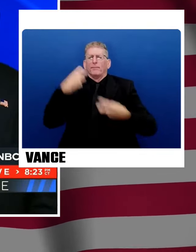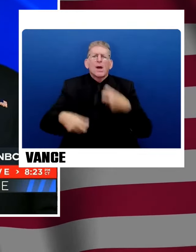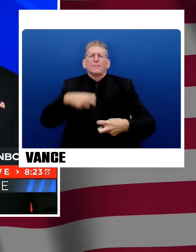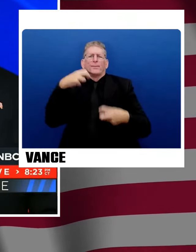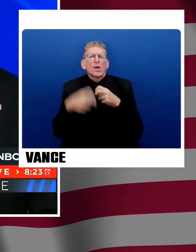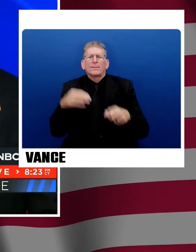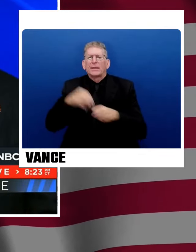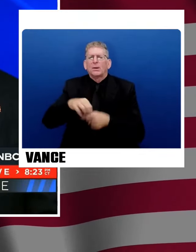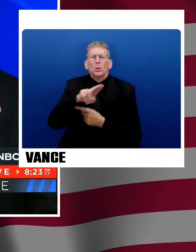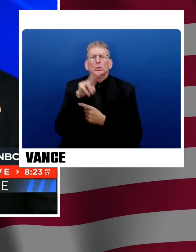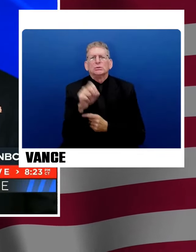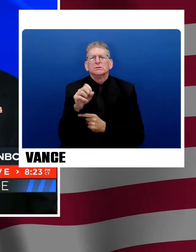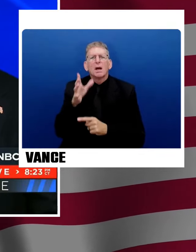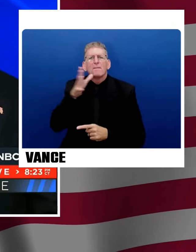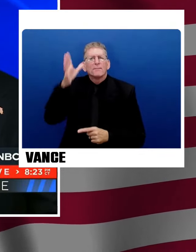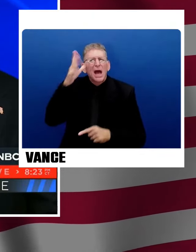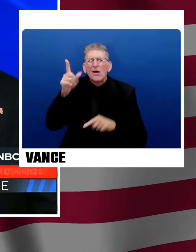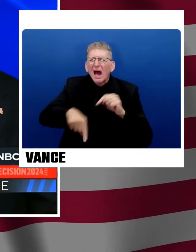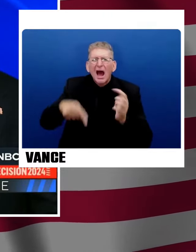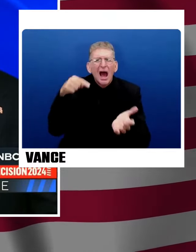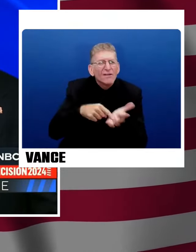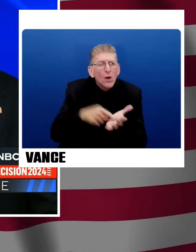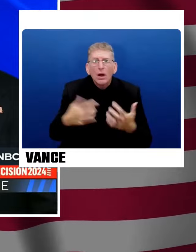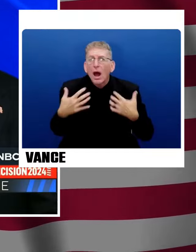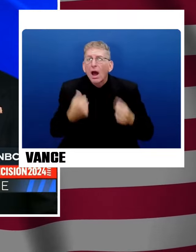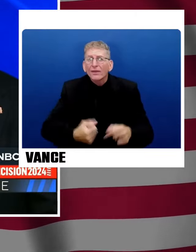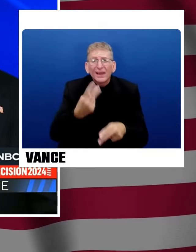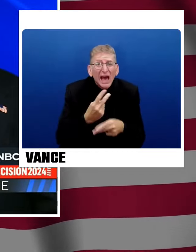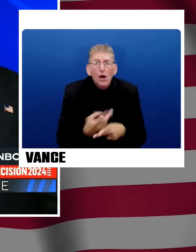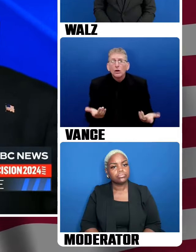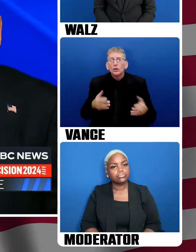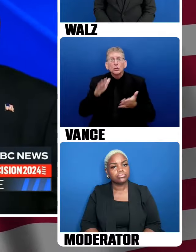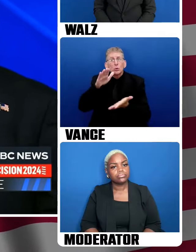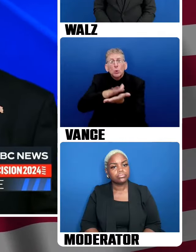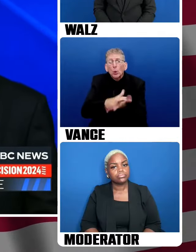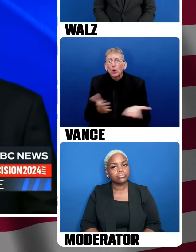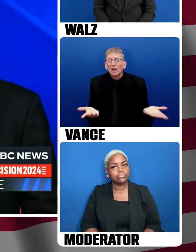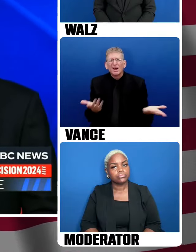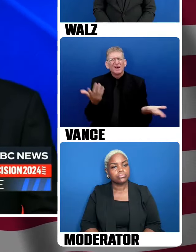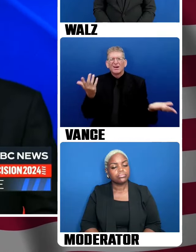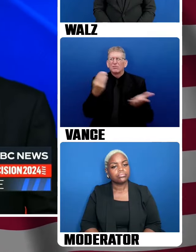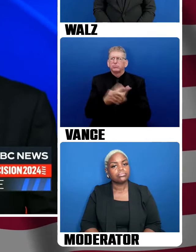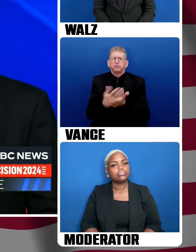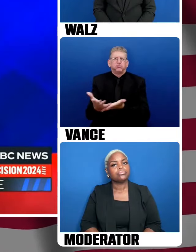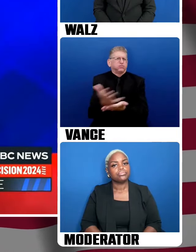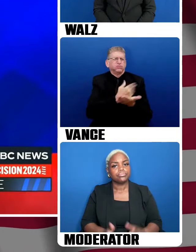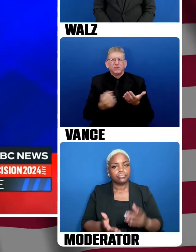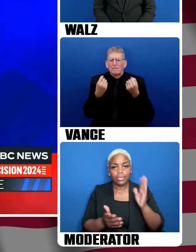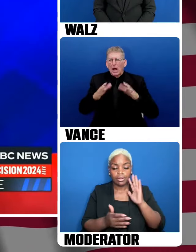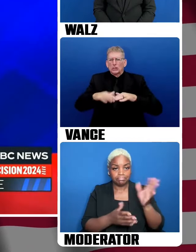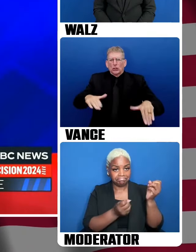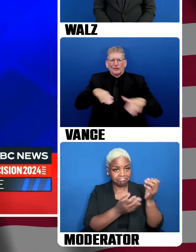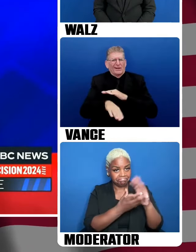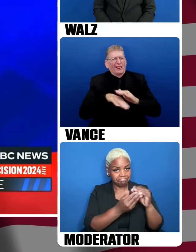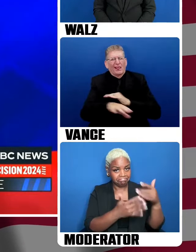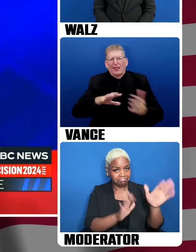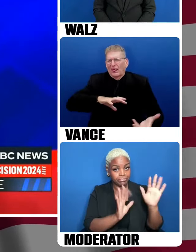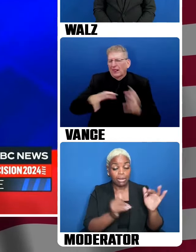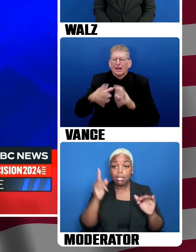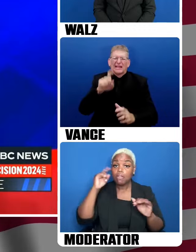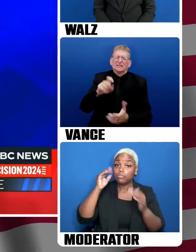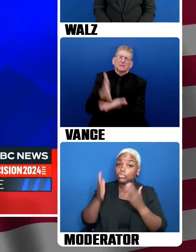got to stop, and it will when Donald Trump is president again. Senator, your time is up. Governor, what about our CBS News polling, which